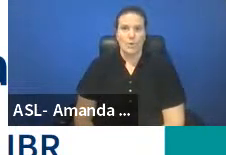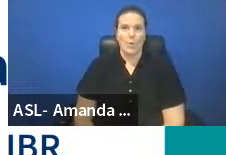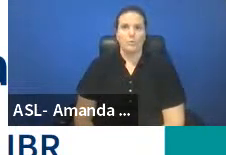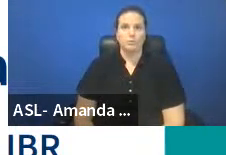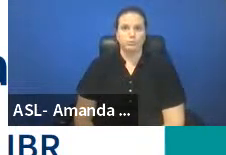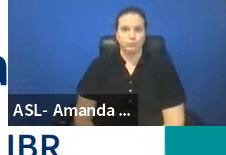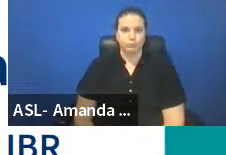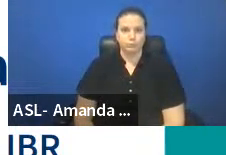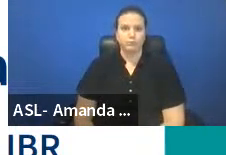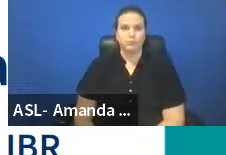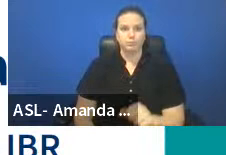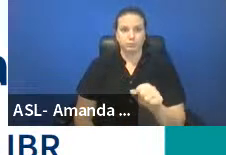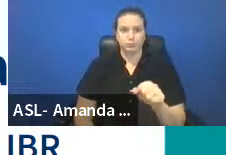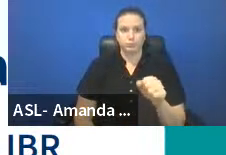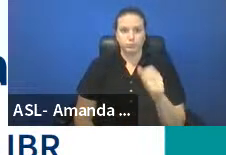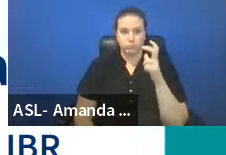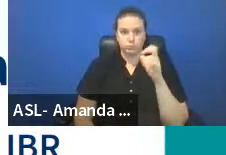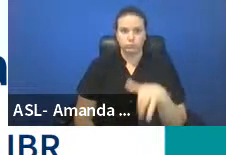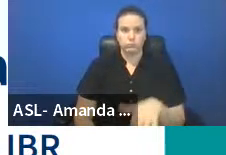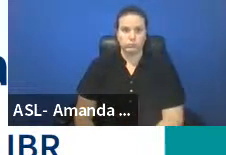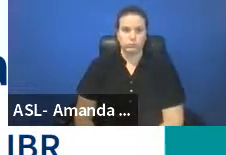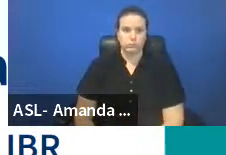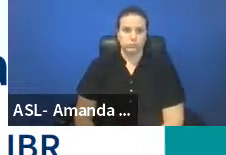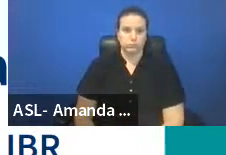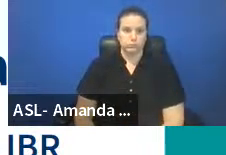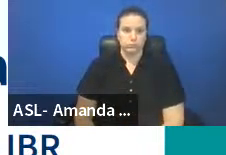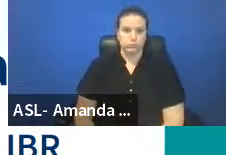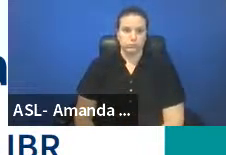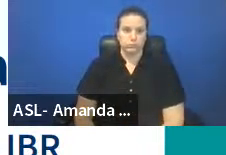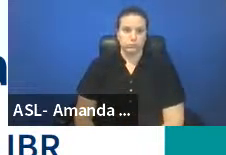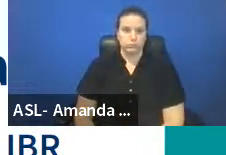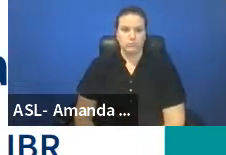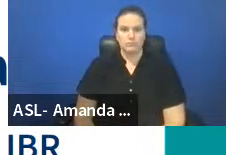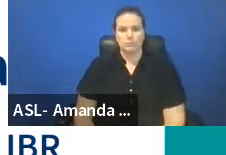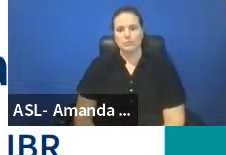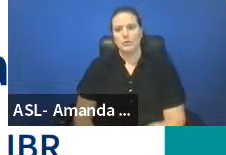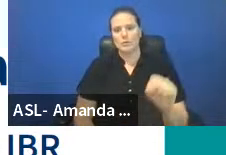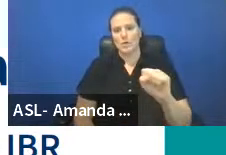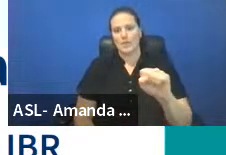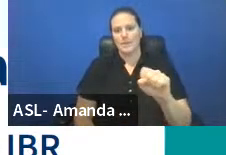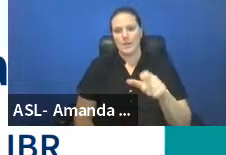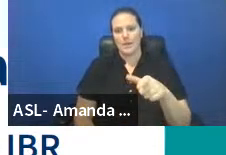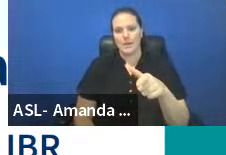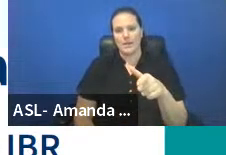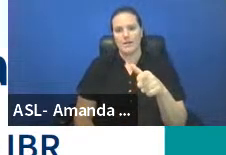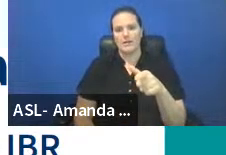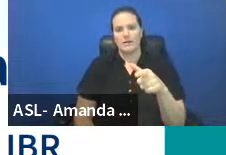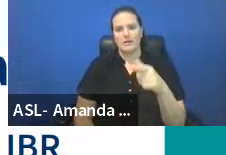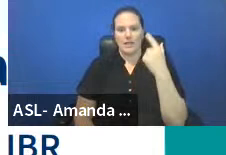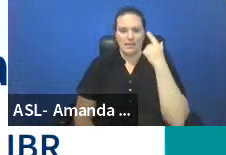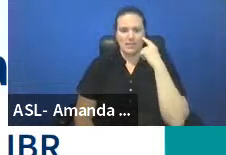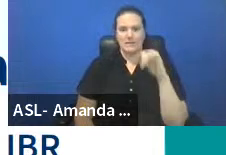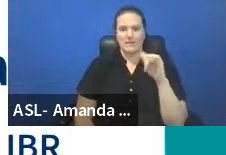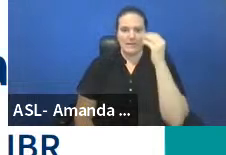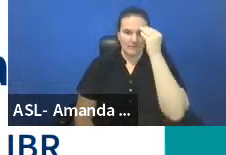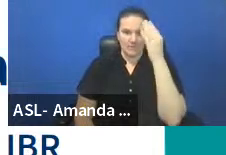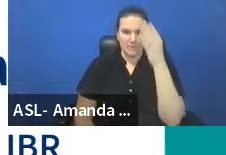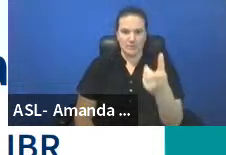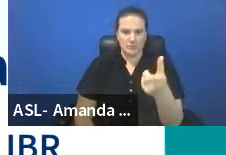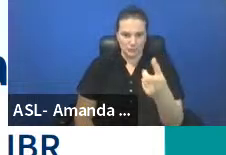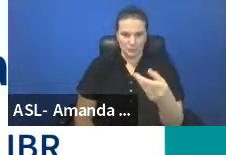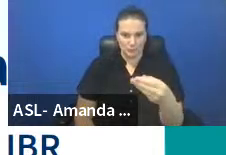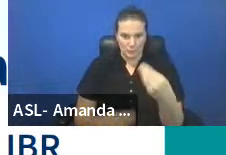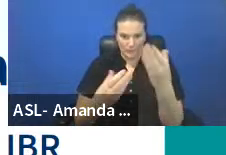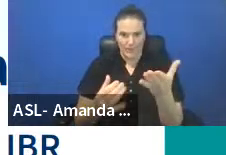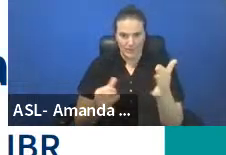absolutely. Yes. Yeah. So I mean, think the information that you provided